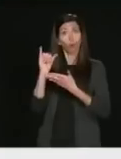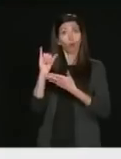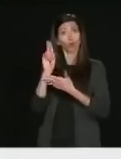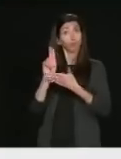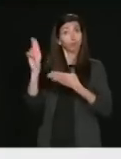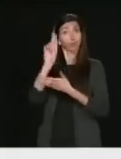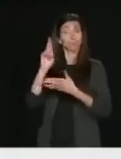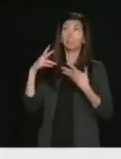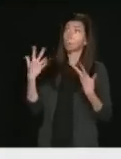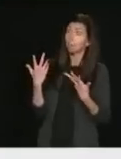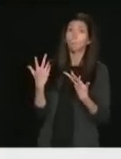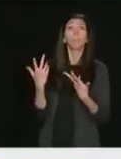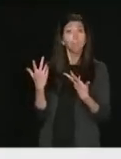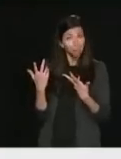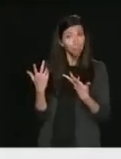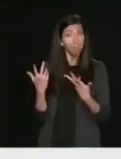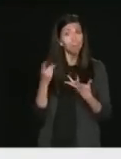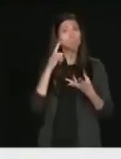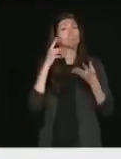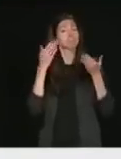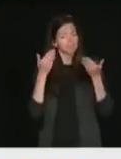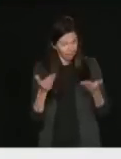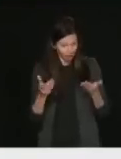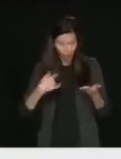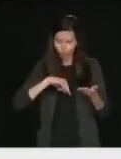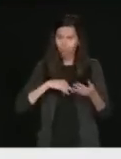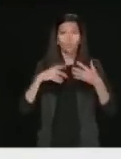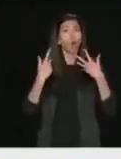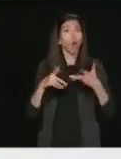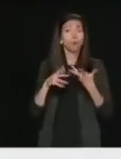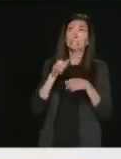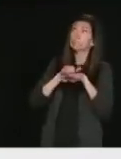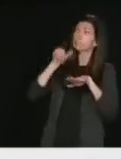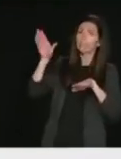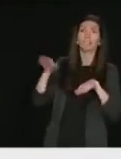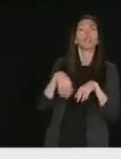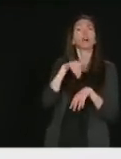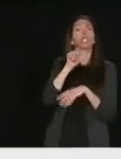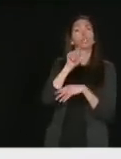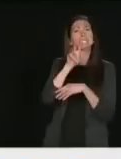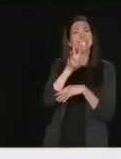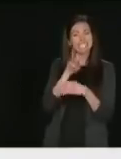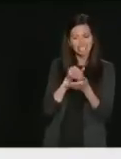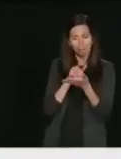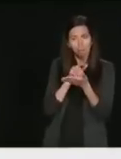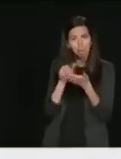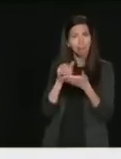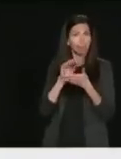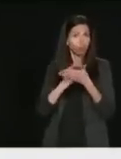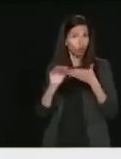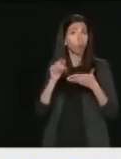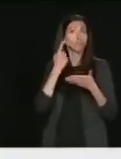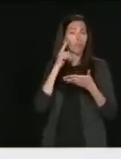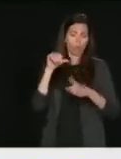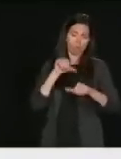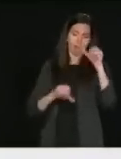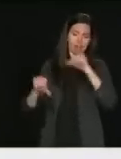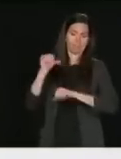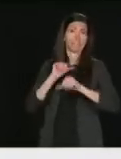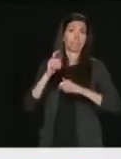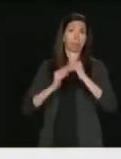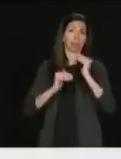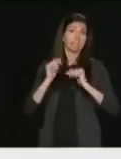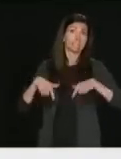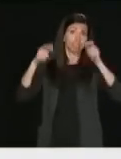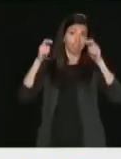for this step, our government has already provided $26 million for a new science building. To everyone who